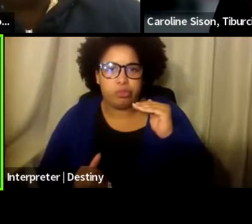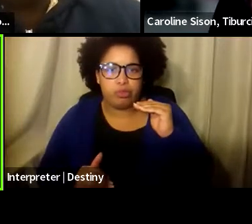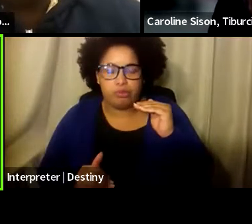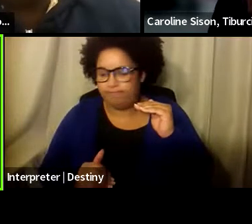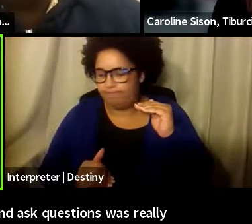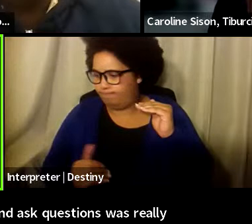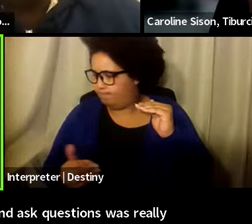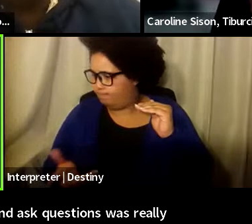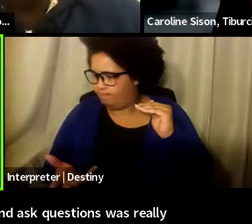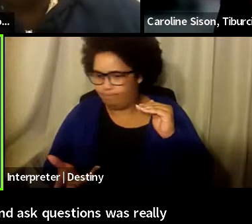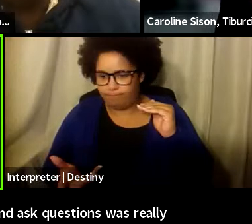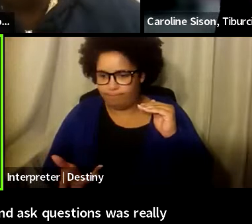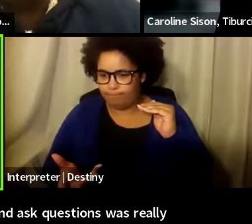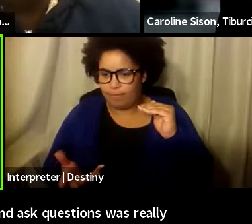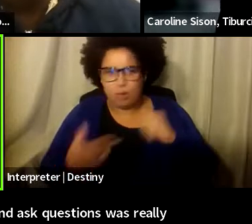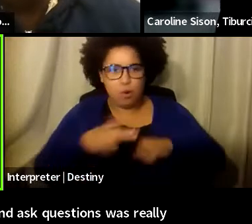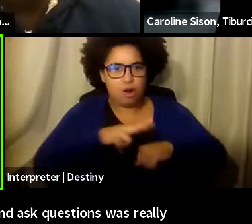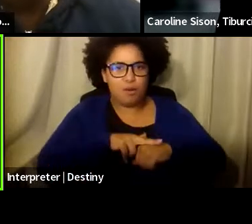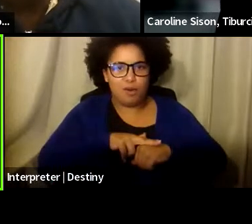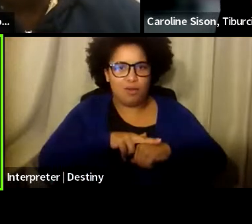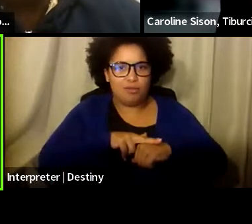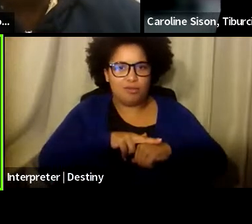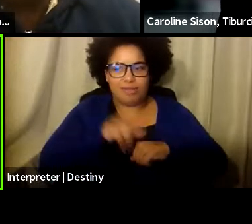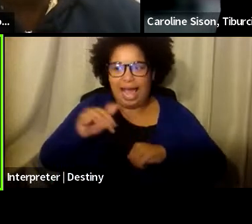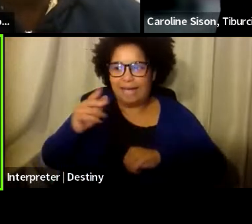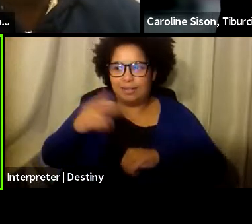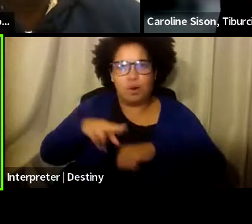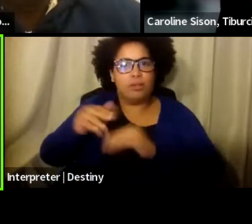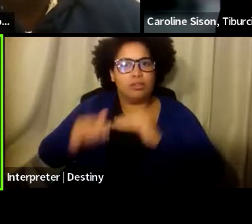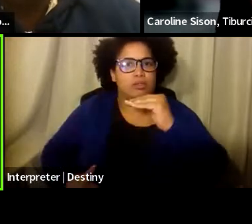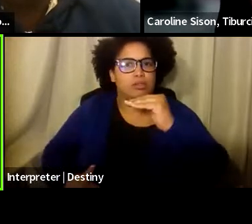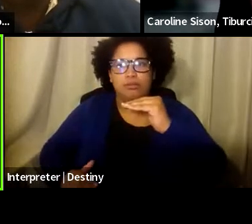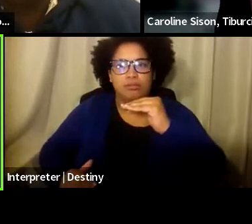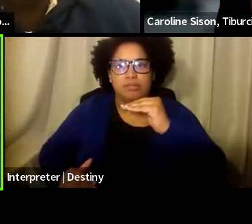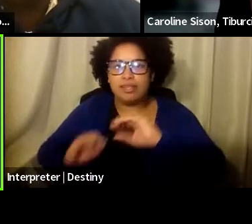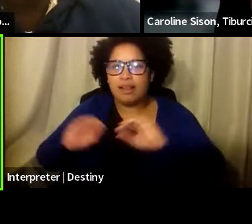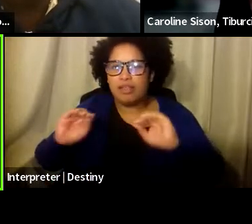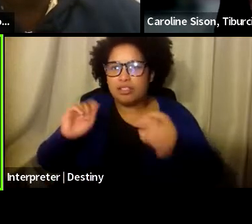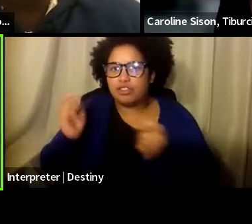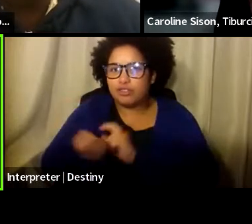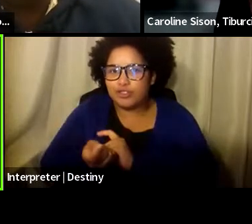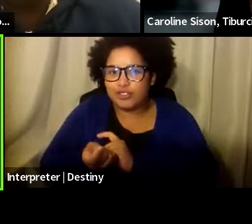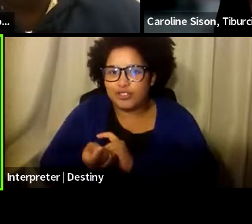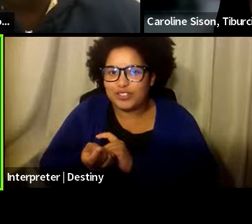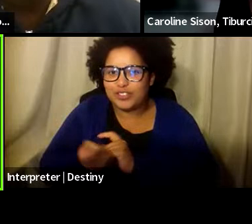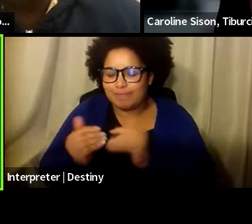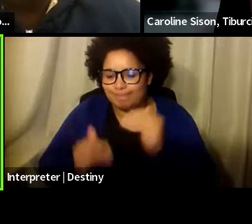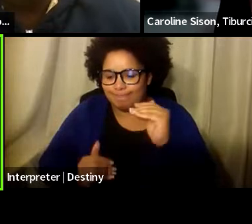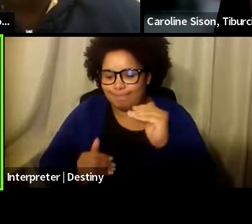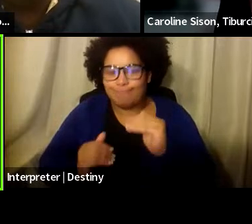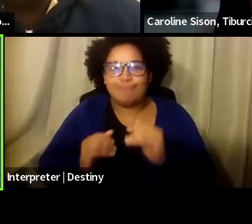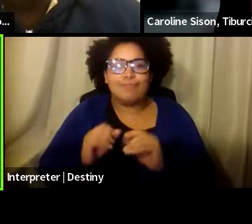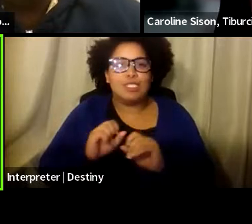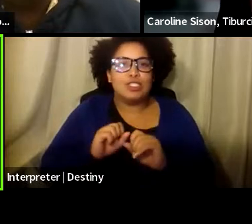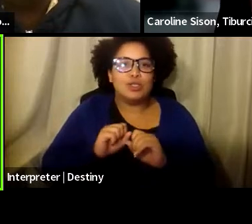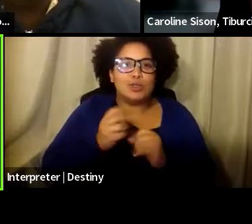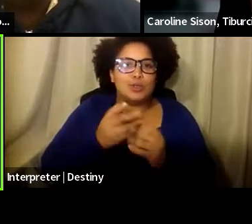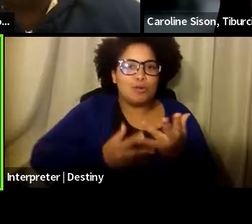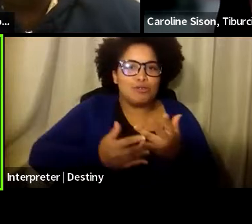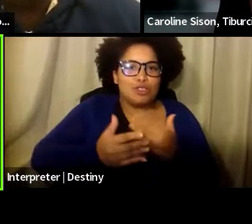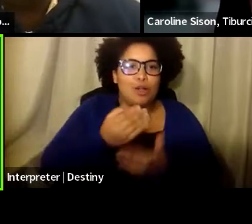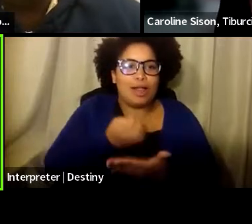inequity that we're looking at right now. So going back to that, since we haven't changed the social, economic or political